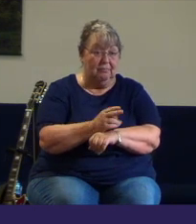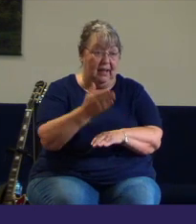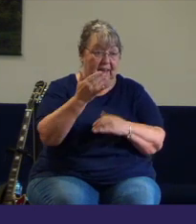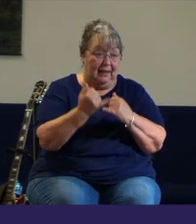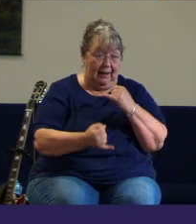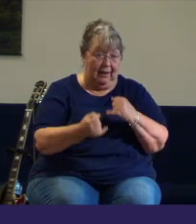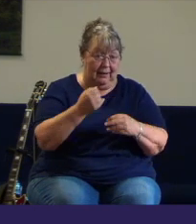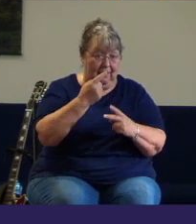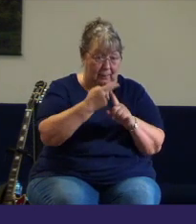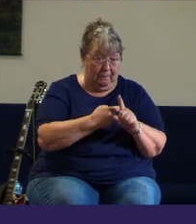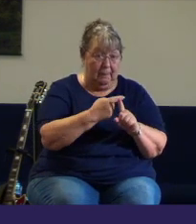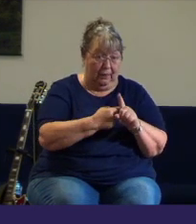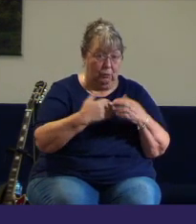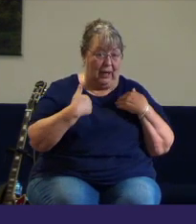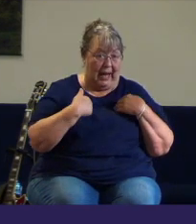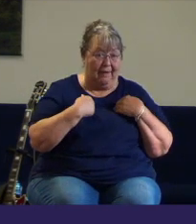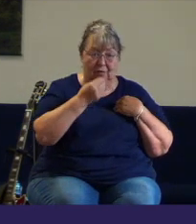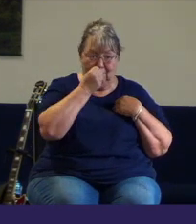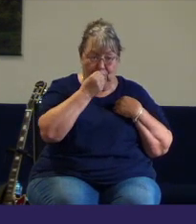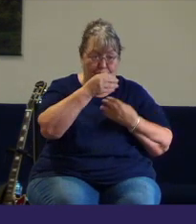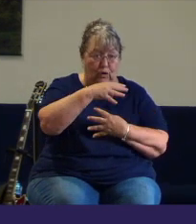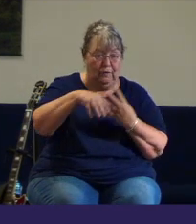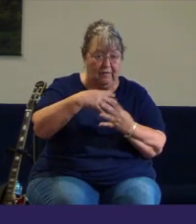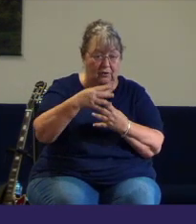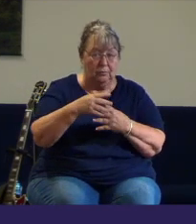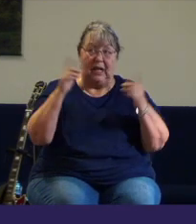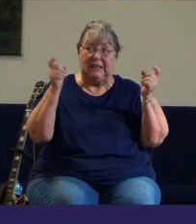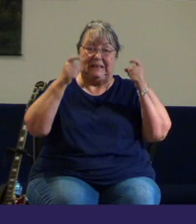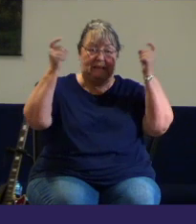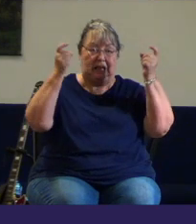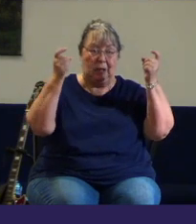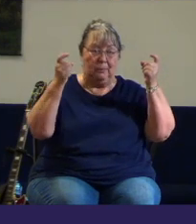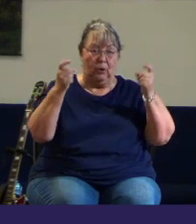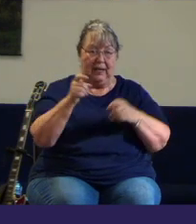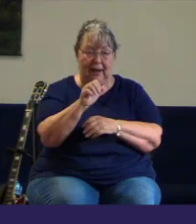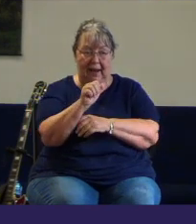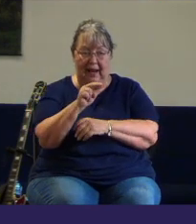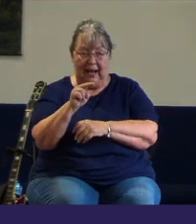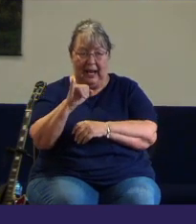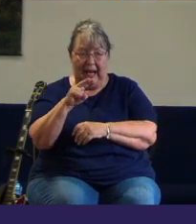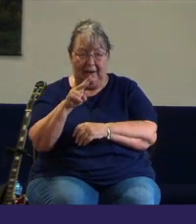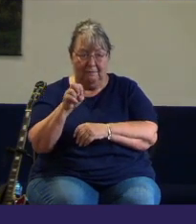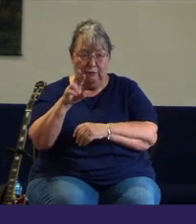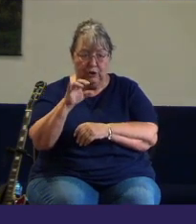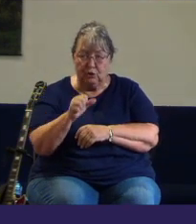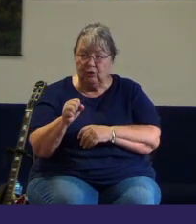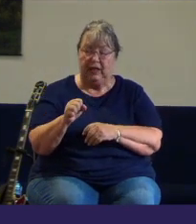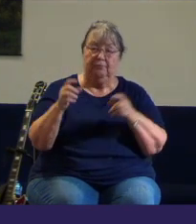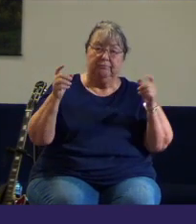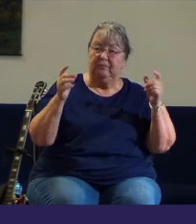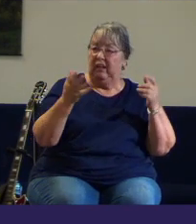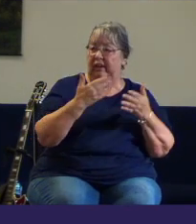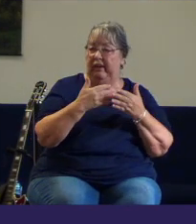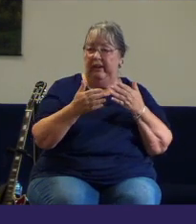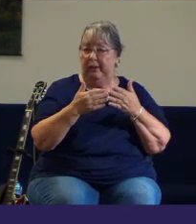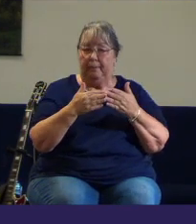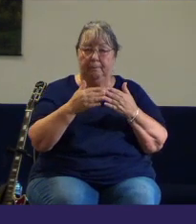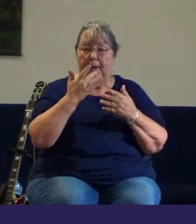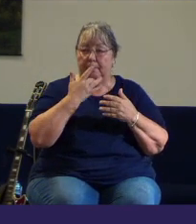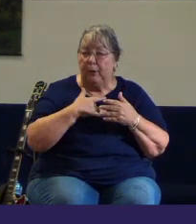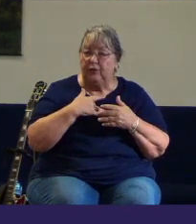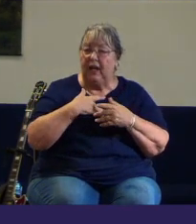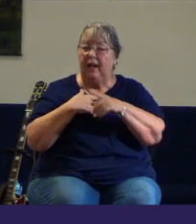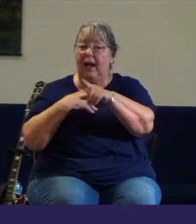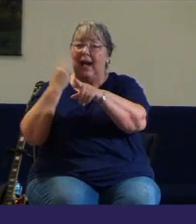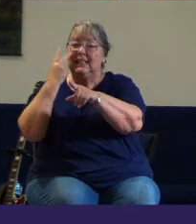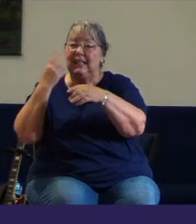brought foods. We do it to celebrate birthdays and anniversaries as well as any visitors today. So I see we have a few visitors. Michelle is here today